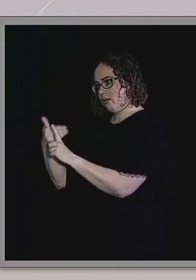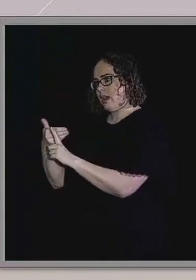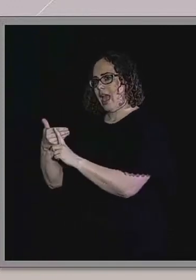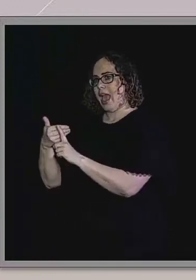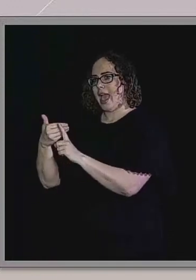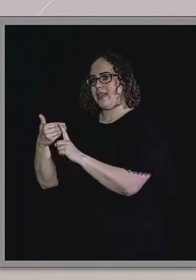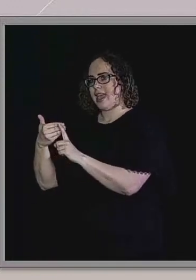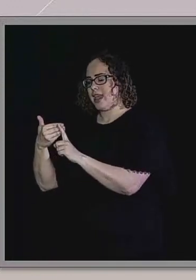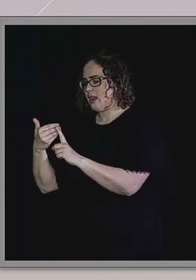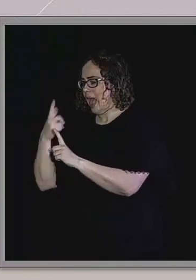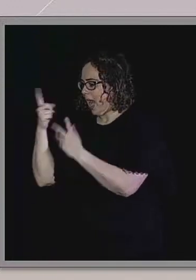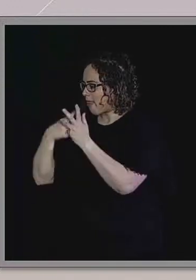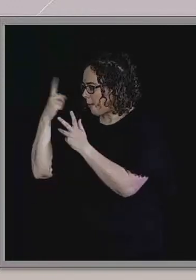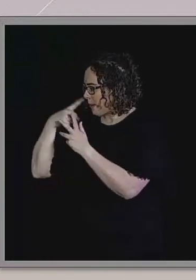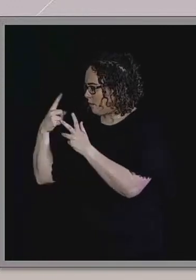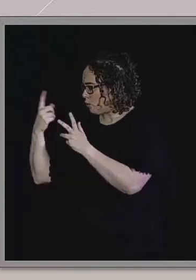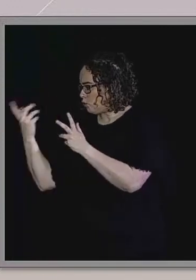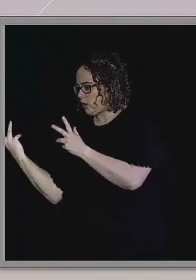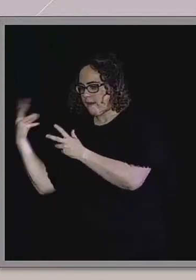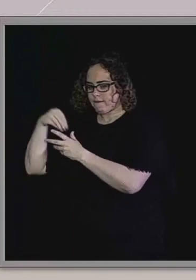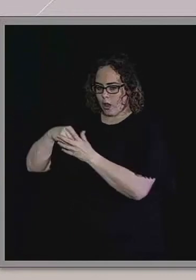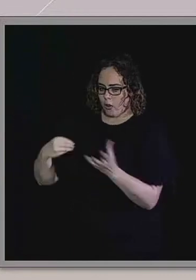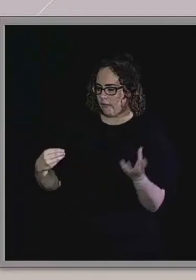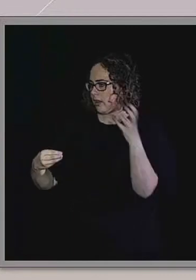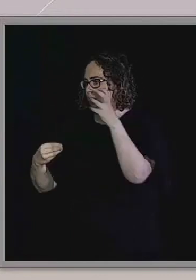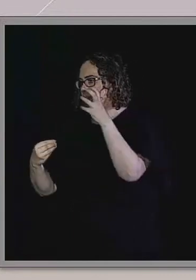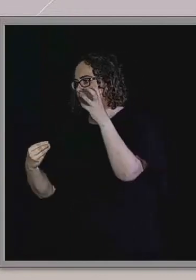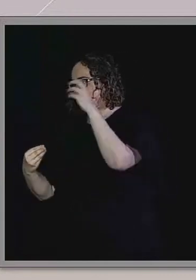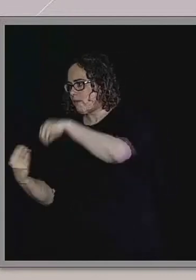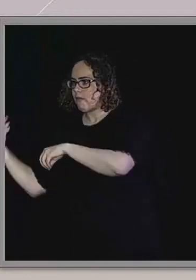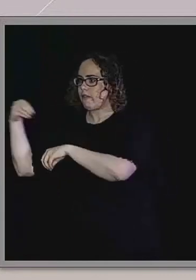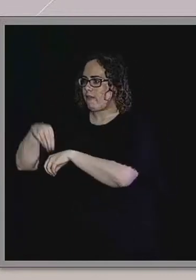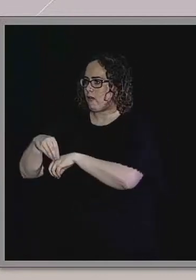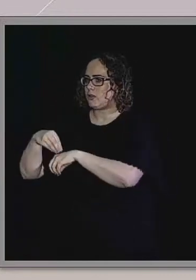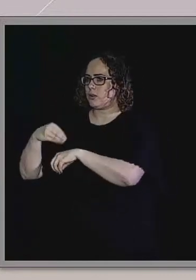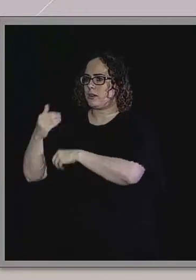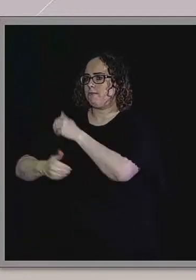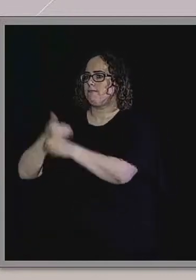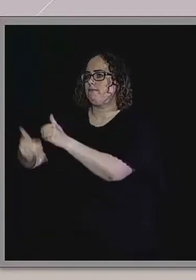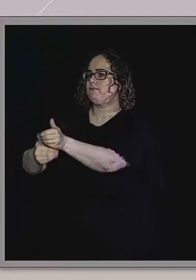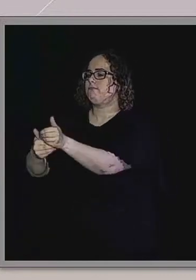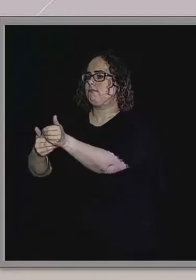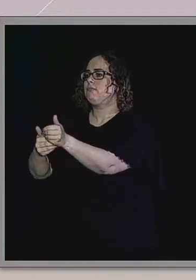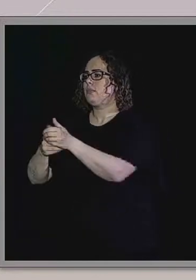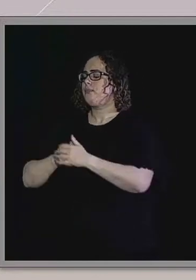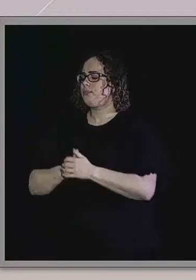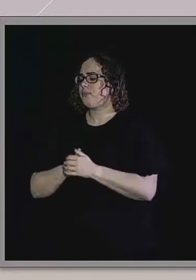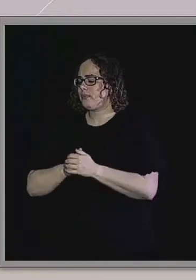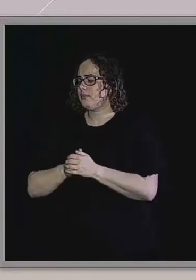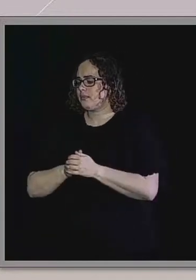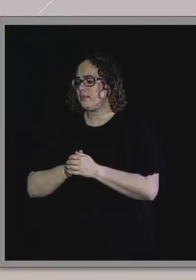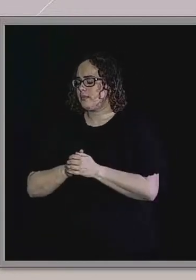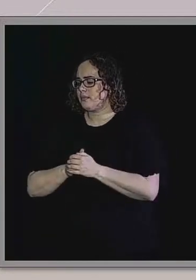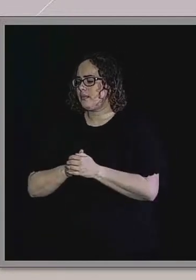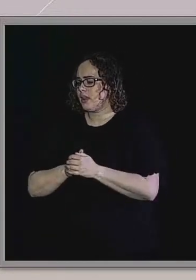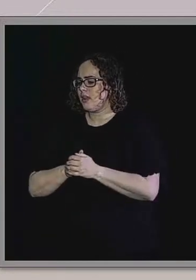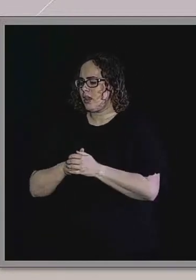well. And to give them confidence as well that you don't have to be scared or frightened of taking up the leadership